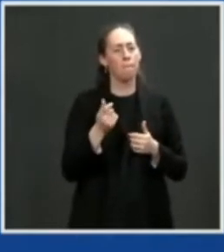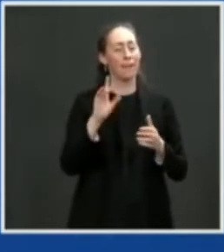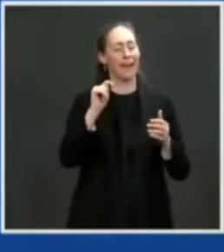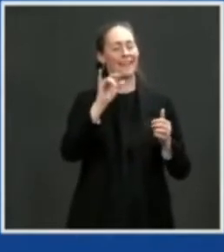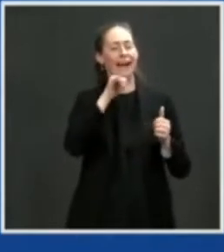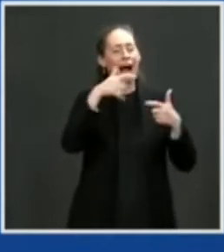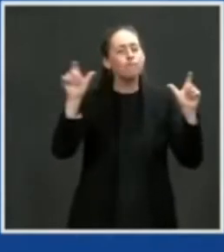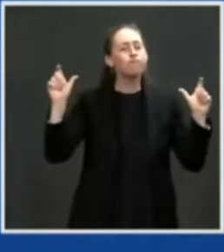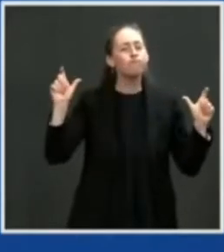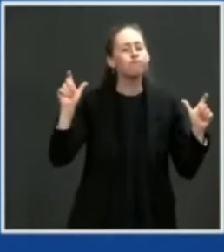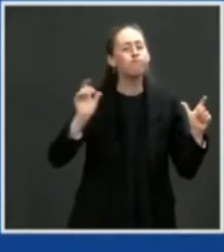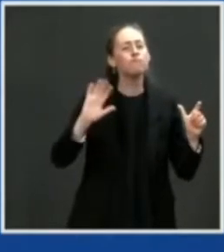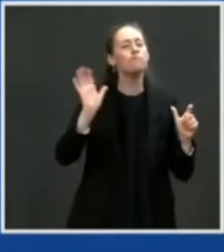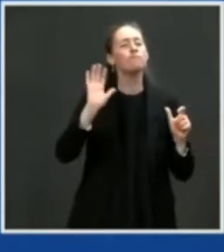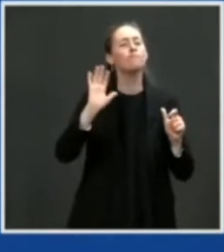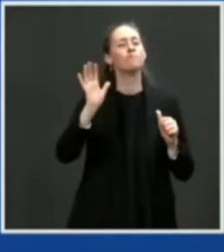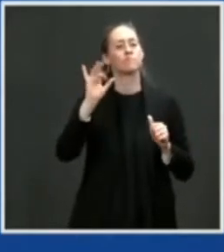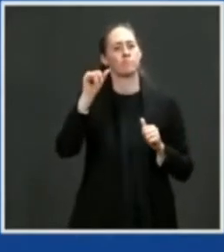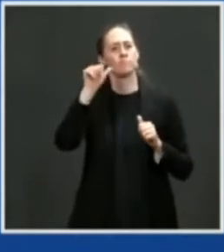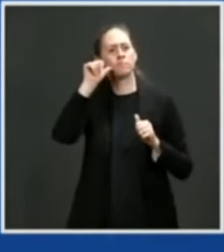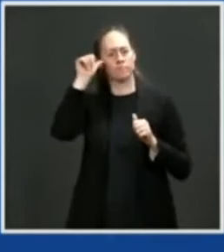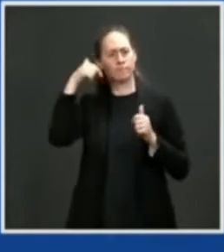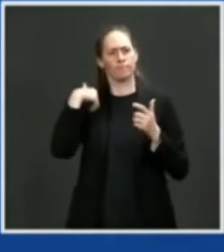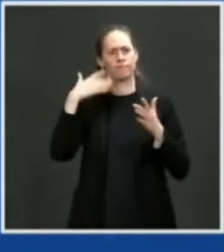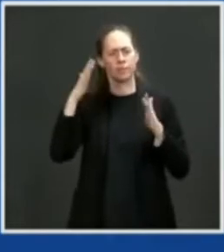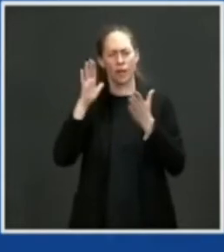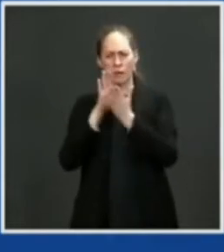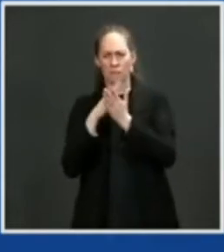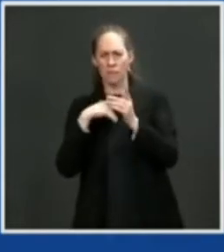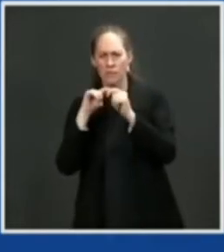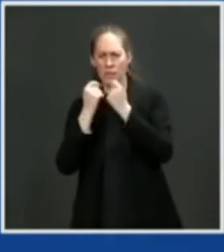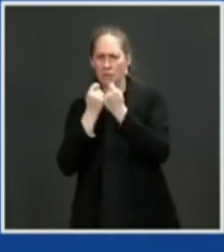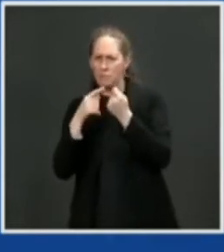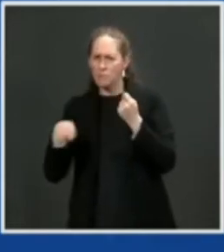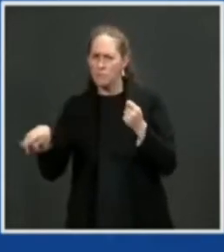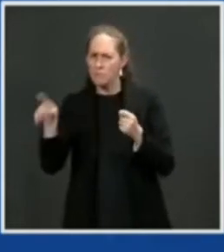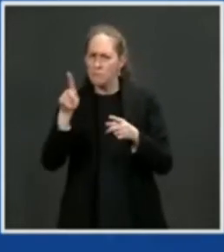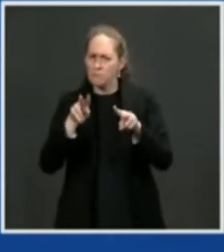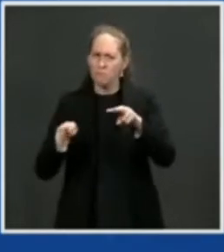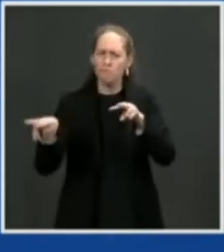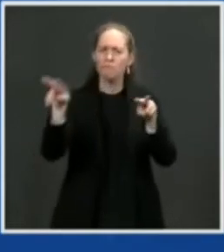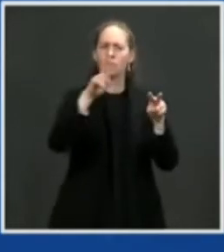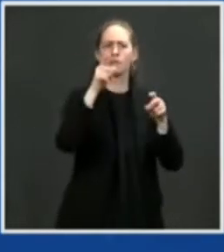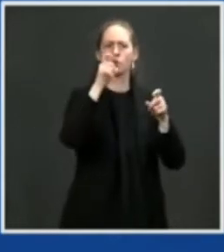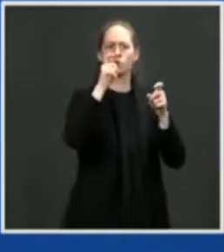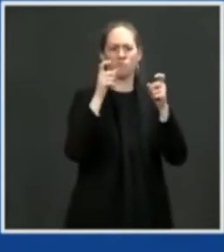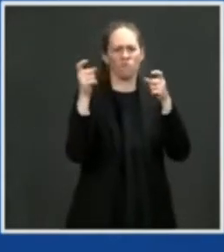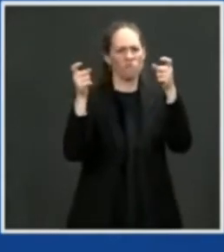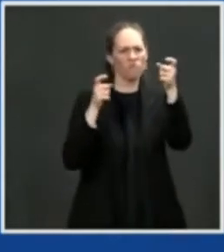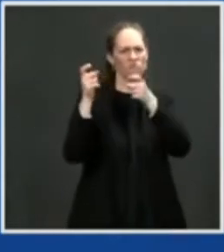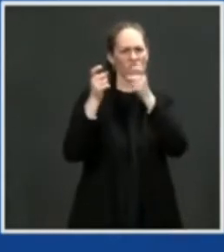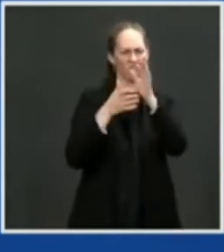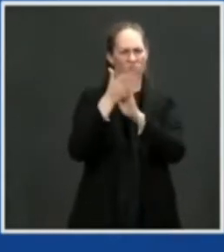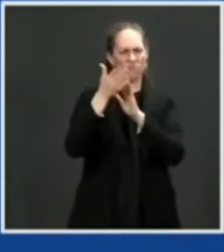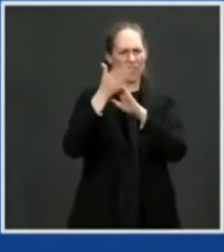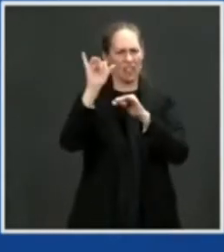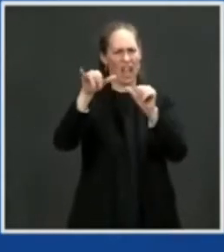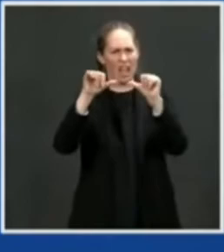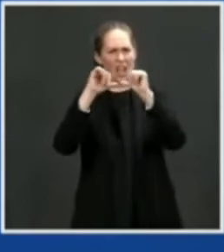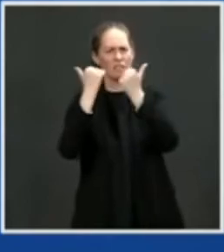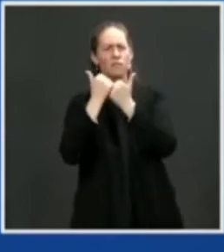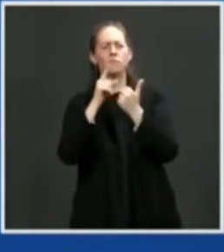I asked They're only my kids in team, cages when both the Orange directors of Man's two in agencies office. as well as others, I asked them what would they in